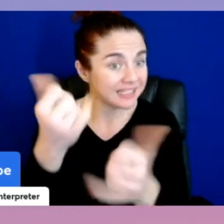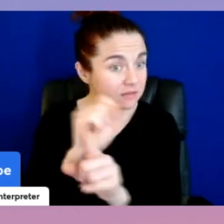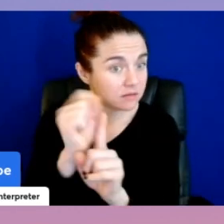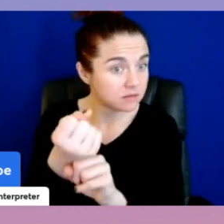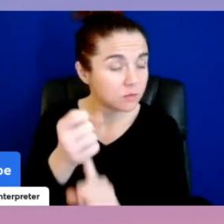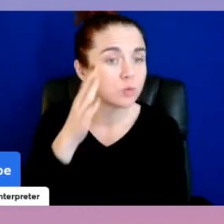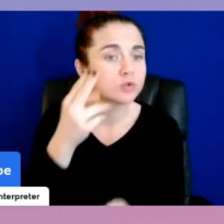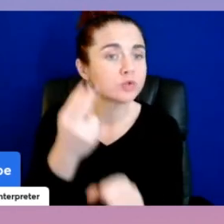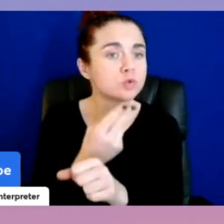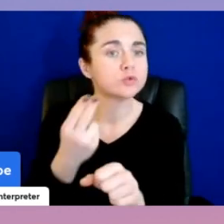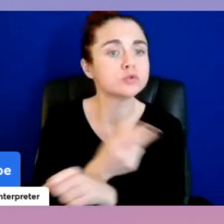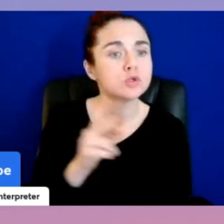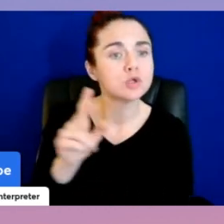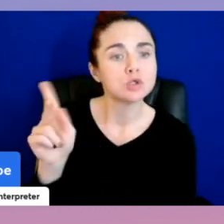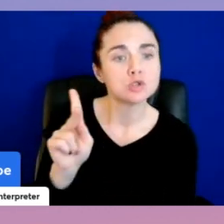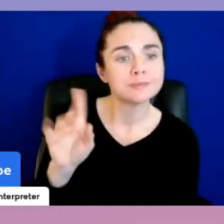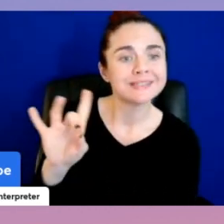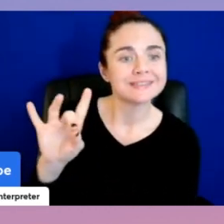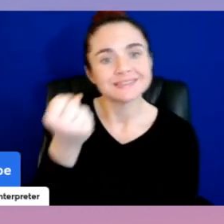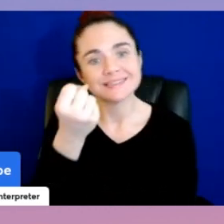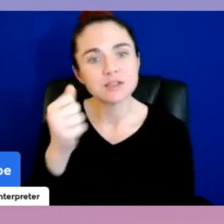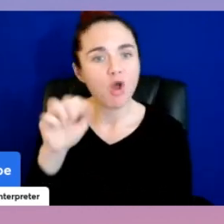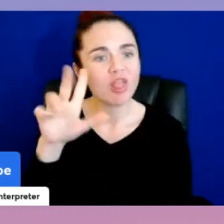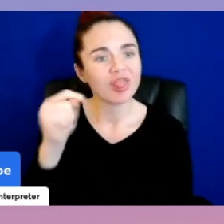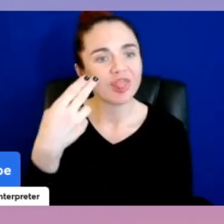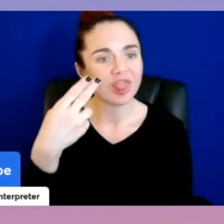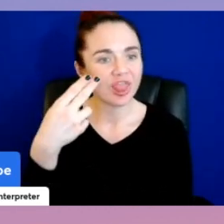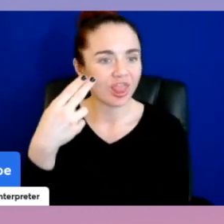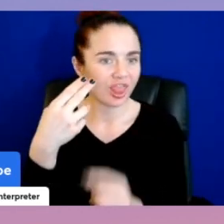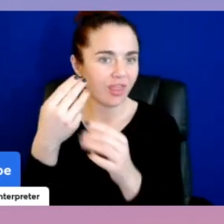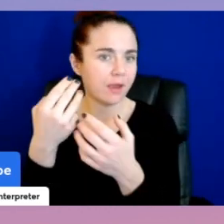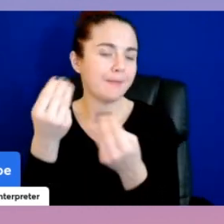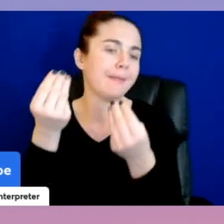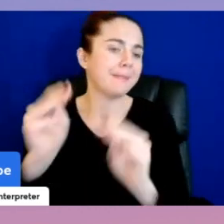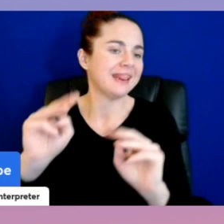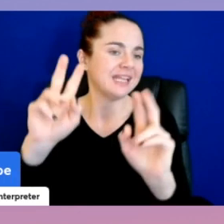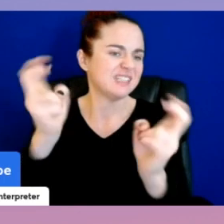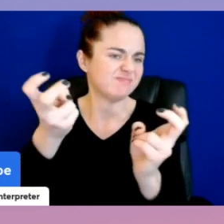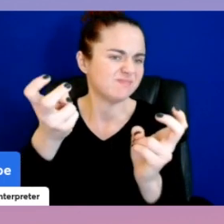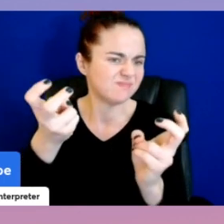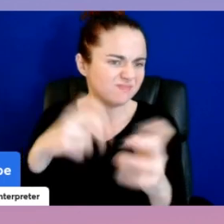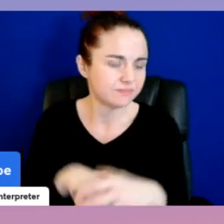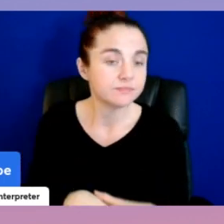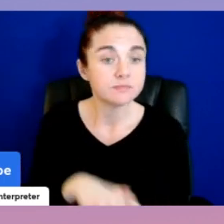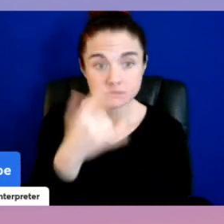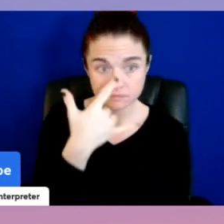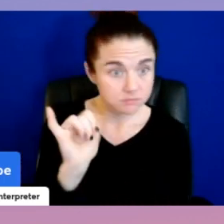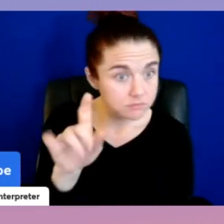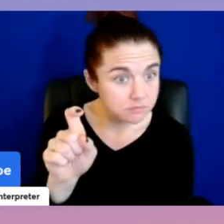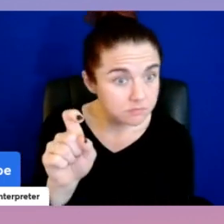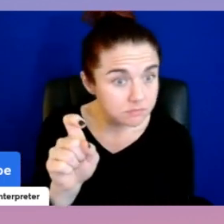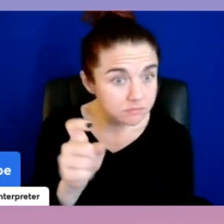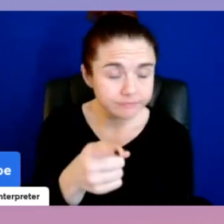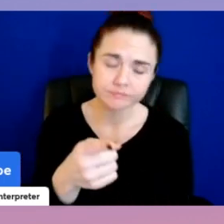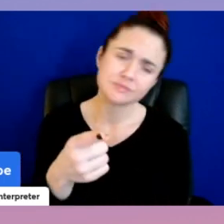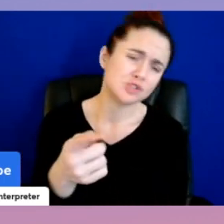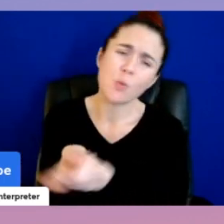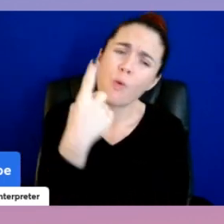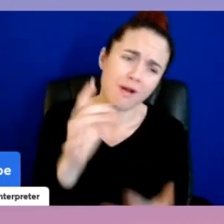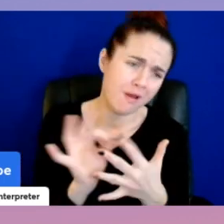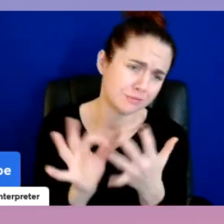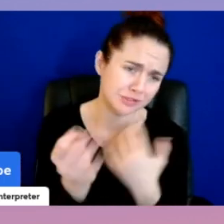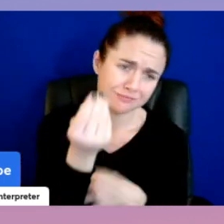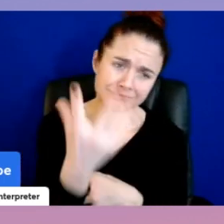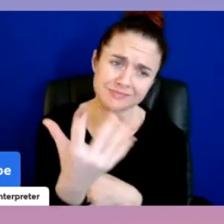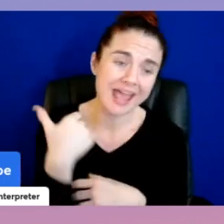to be using Kubernetes authentication method. So the Kubernetes authentication method is one of many authentication methods